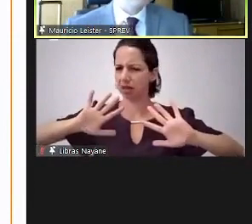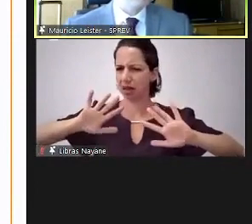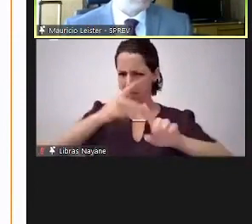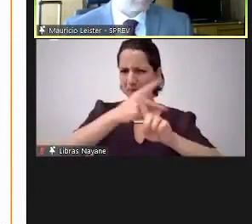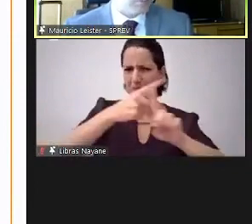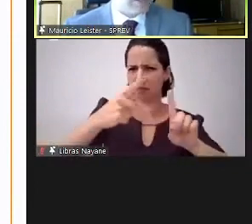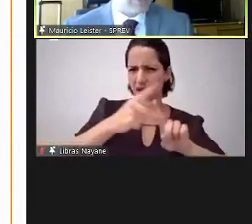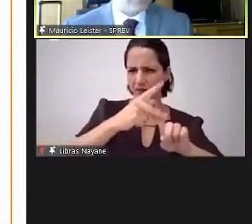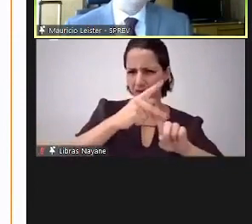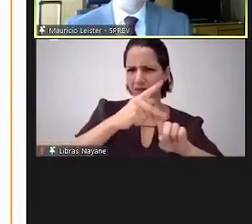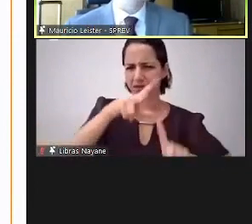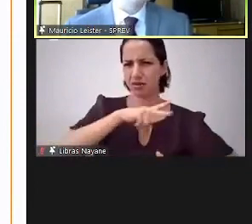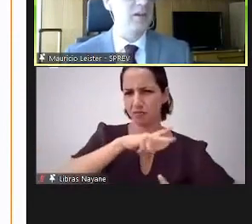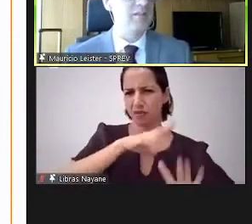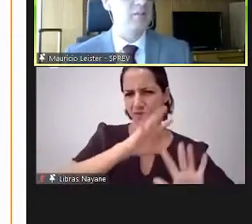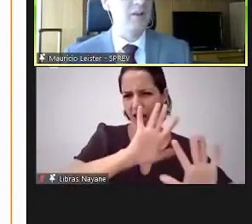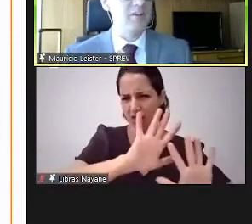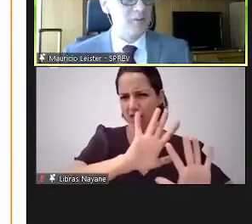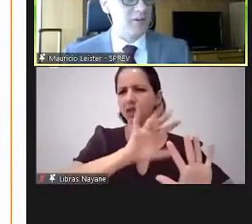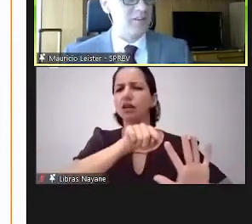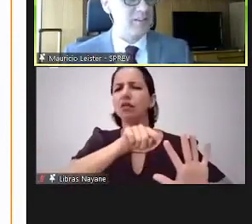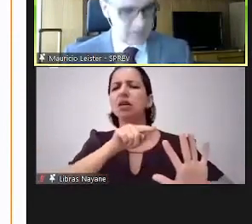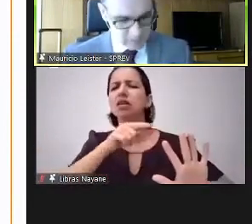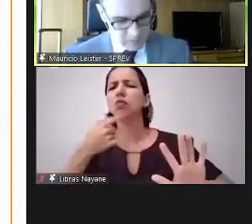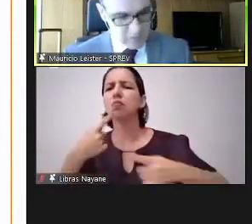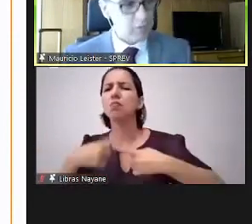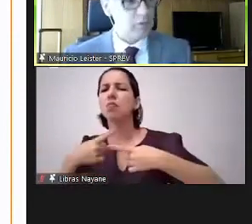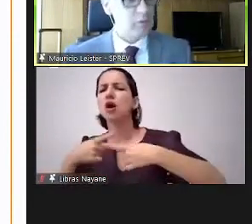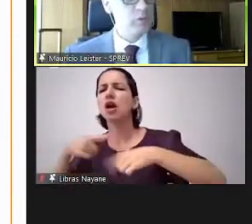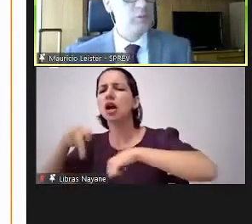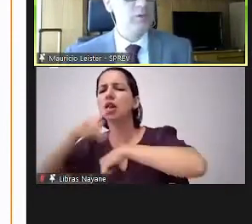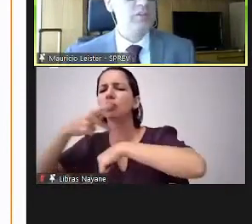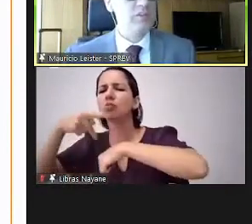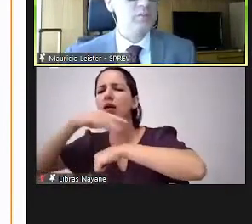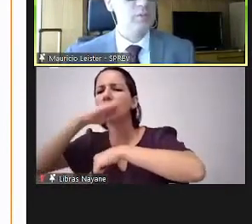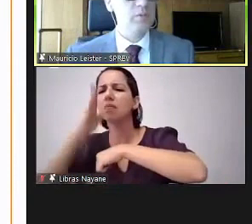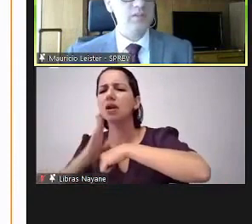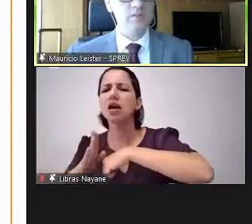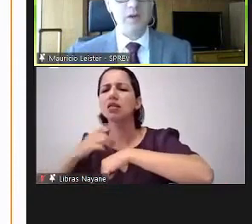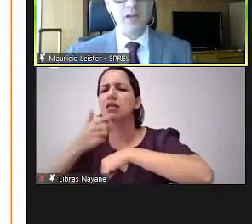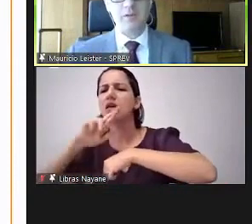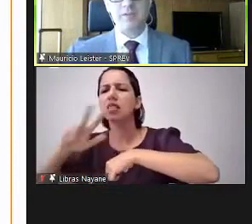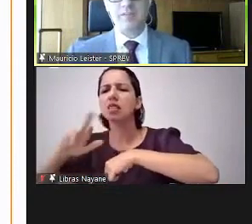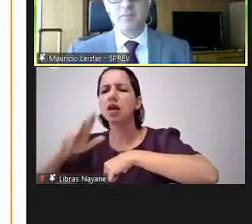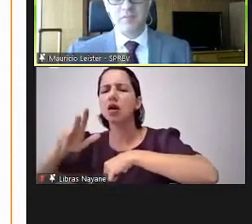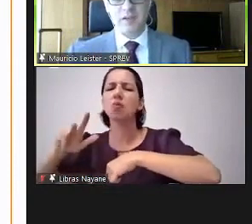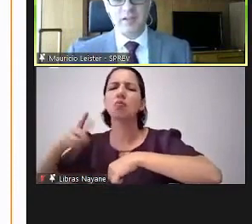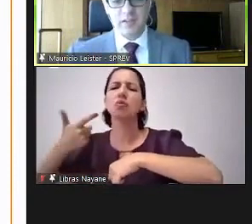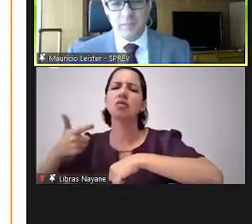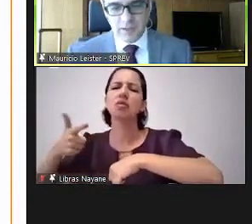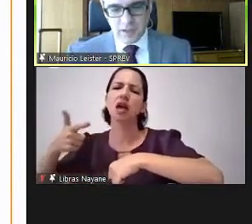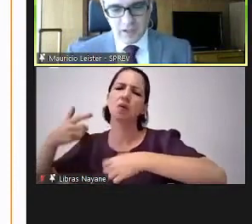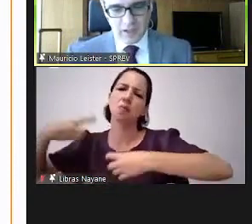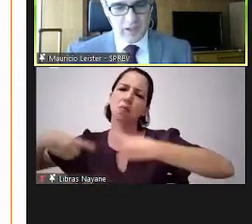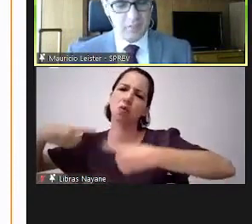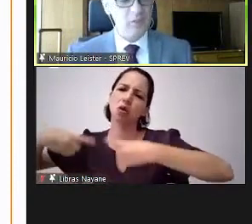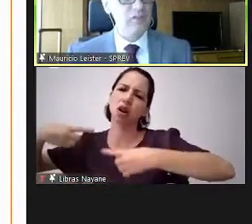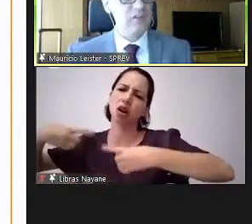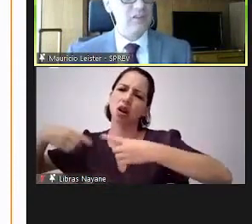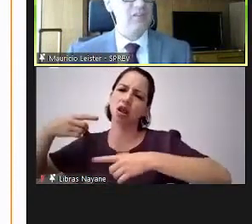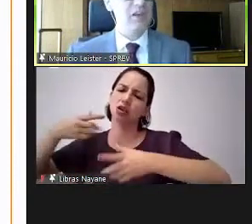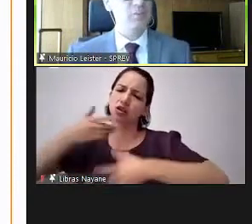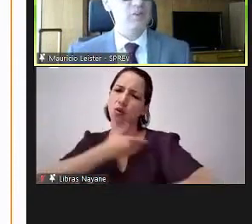everyone here is that when we discuss Social Security, why do the